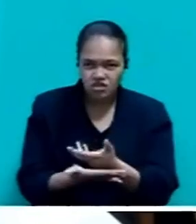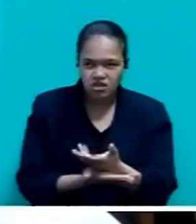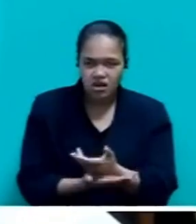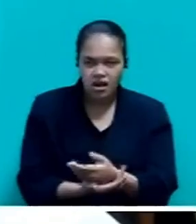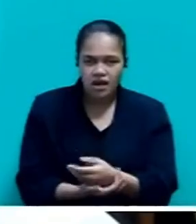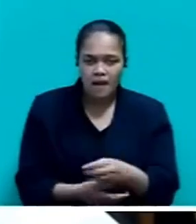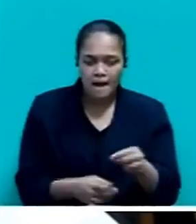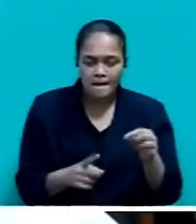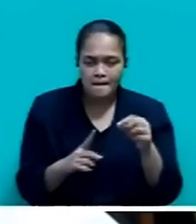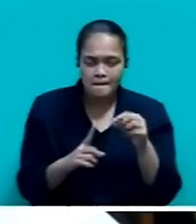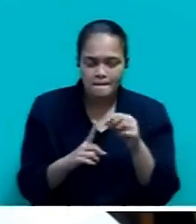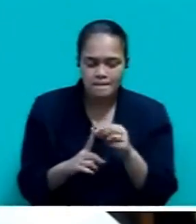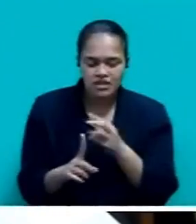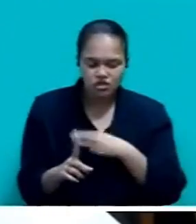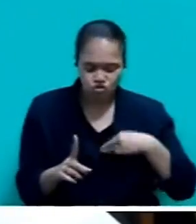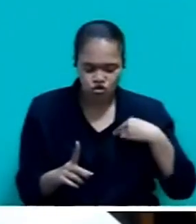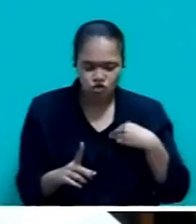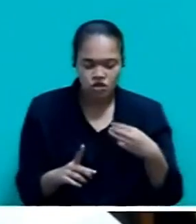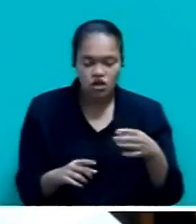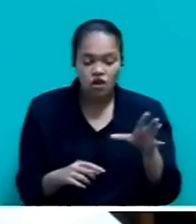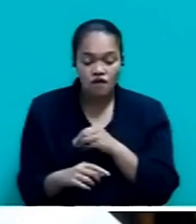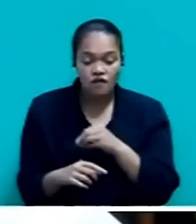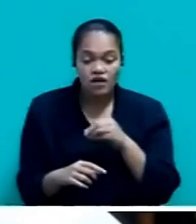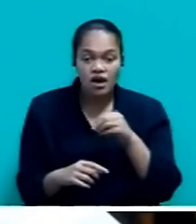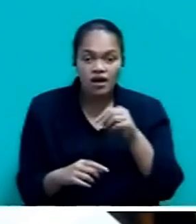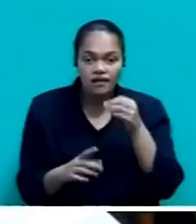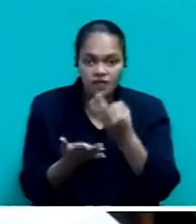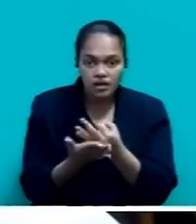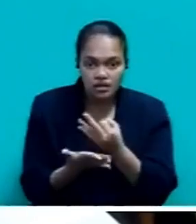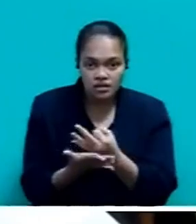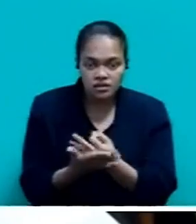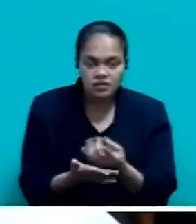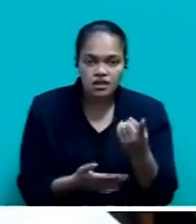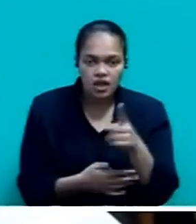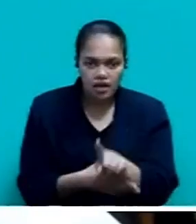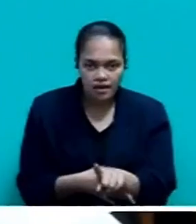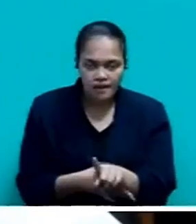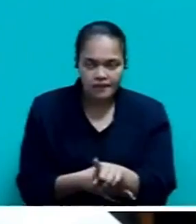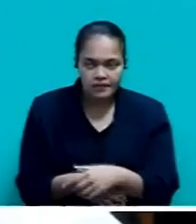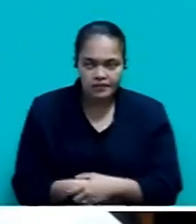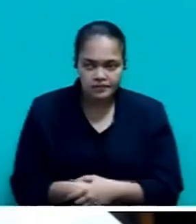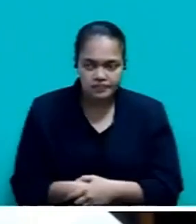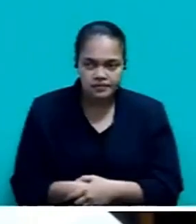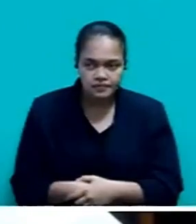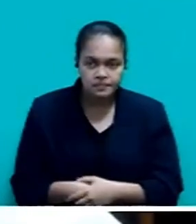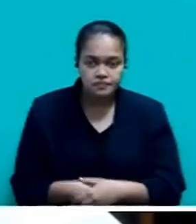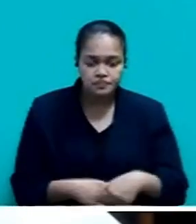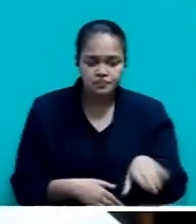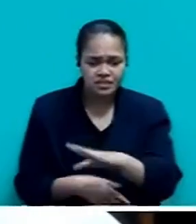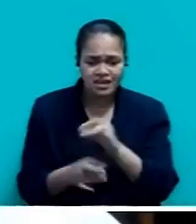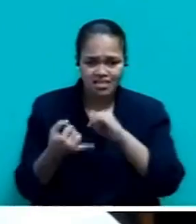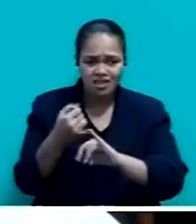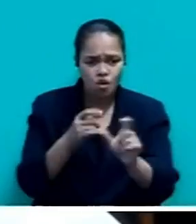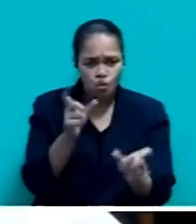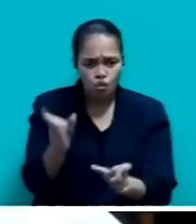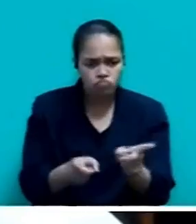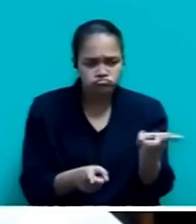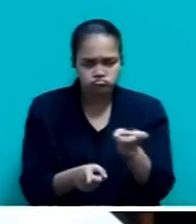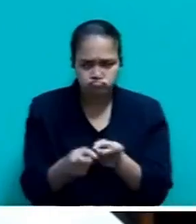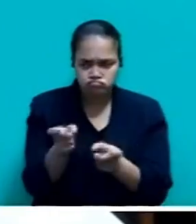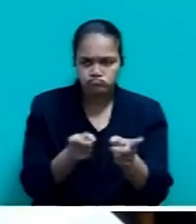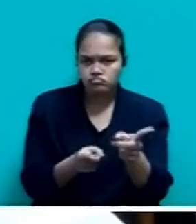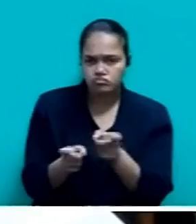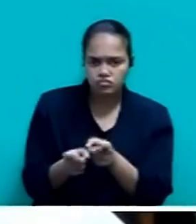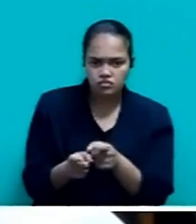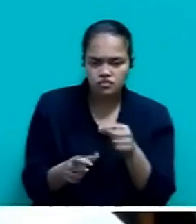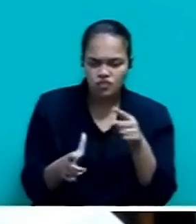Minister, the Minister of Finance, and the Office of the Solicitor General. The following stakeholders were formally invited by the Office of the Attorney General